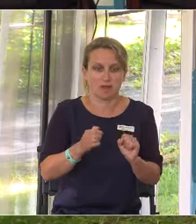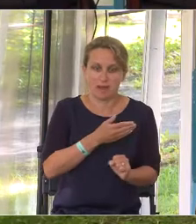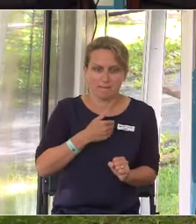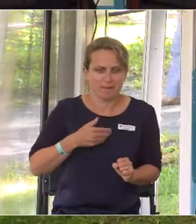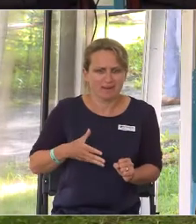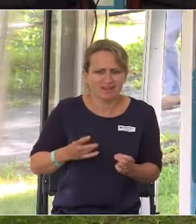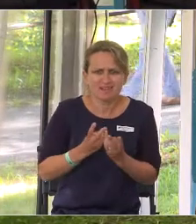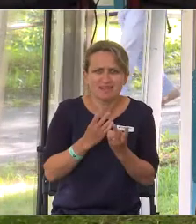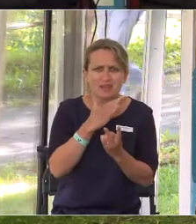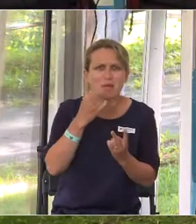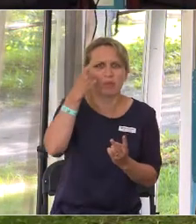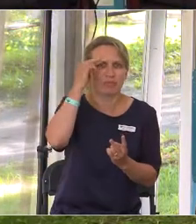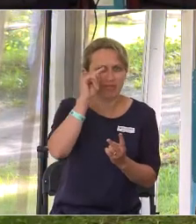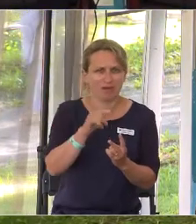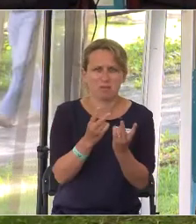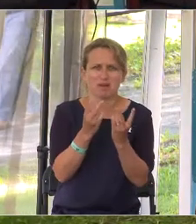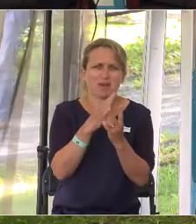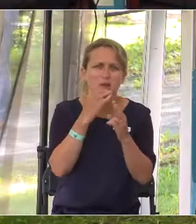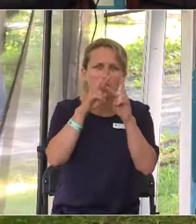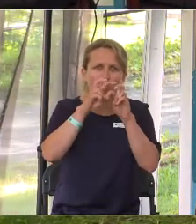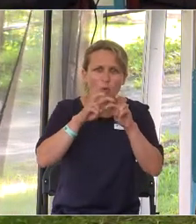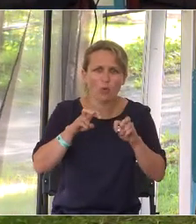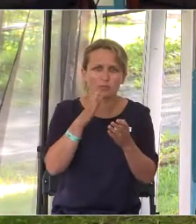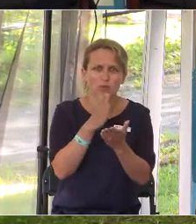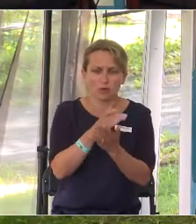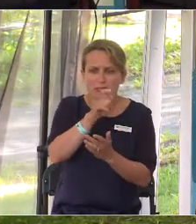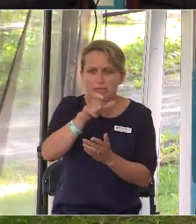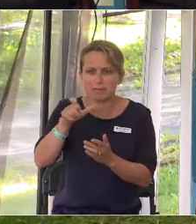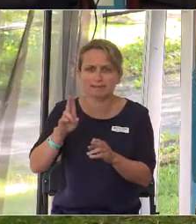so much research being done into what are these people, what drives them?